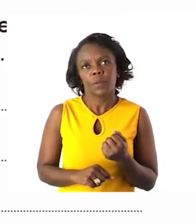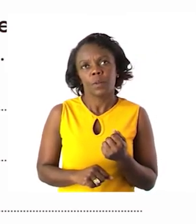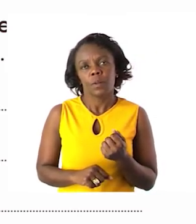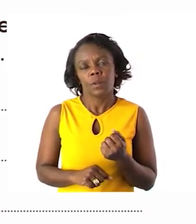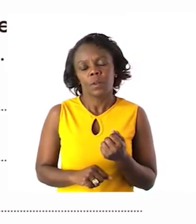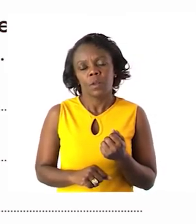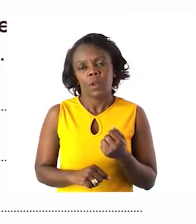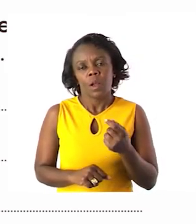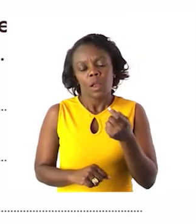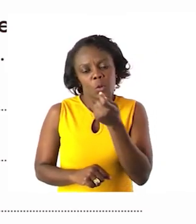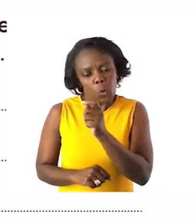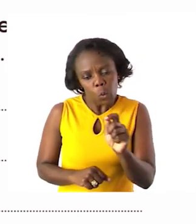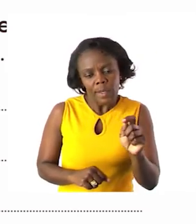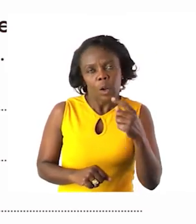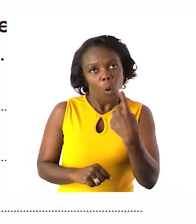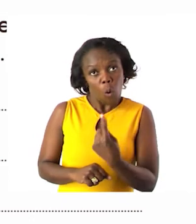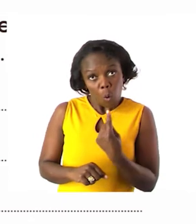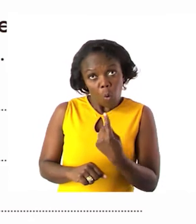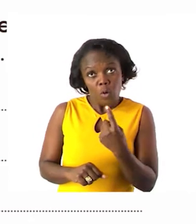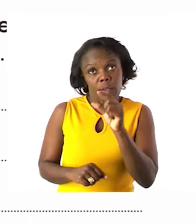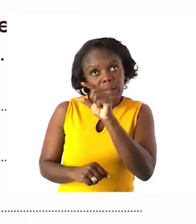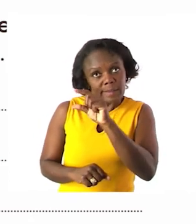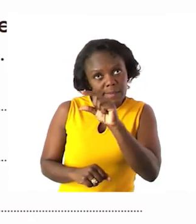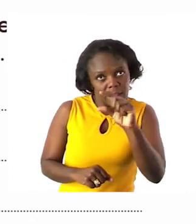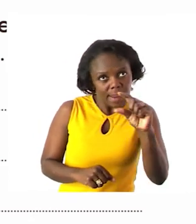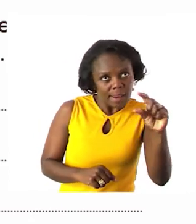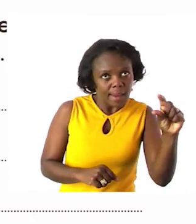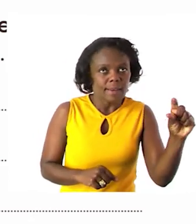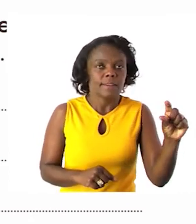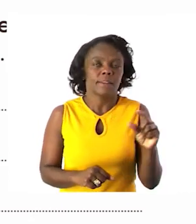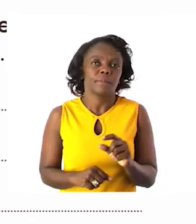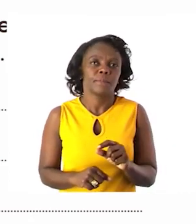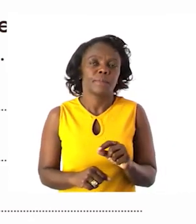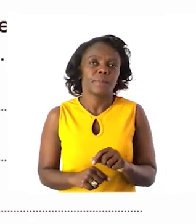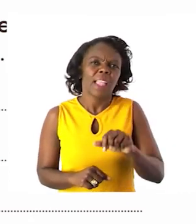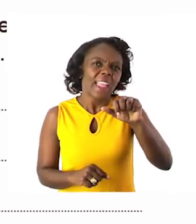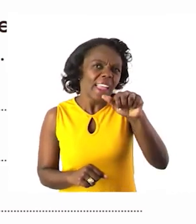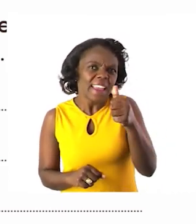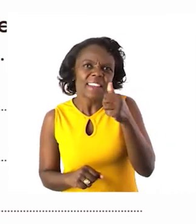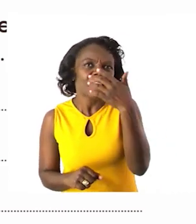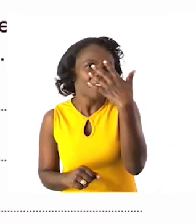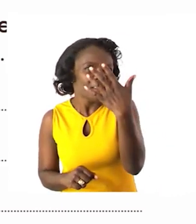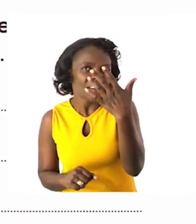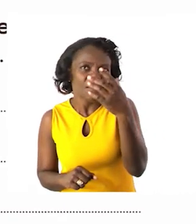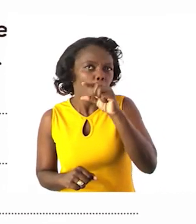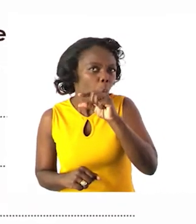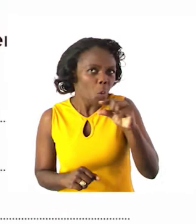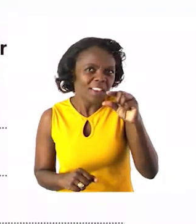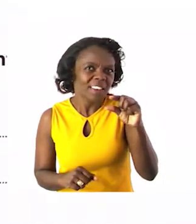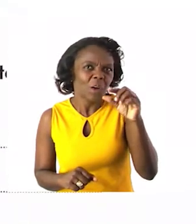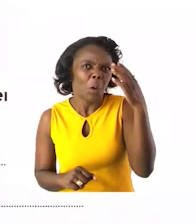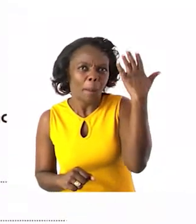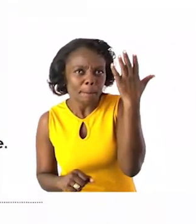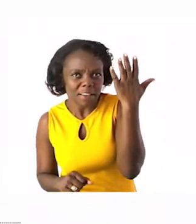come up with your own sentence. You make your own sentence with any of the words which are there on the